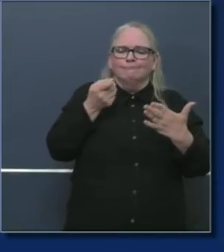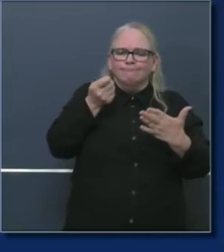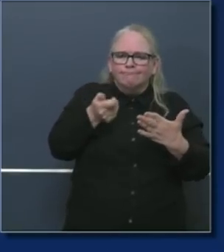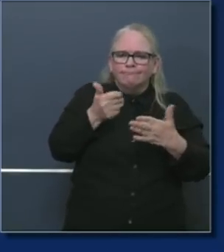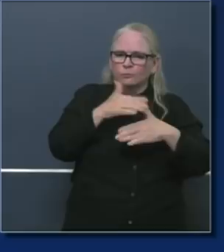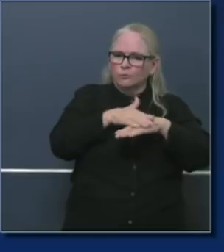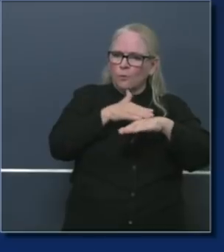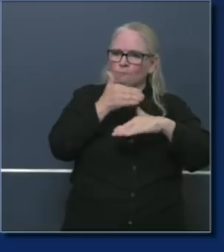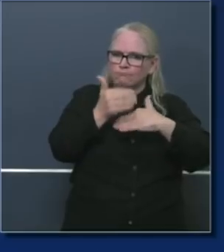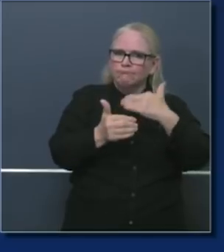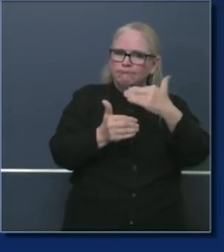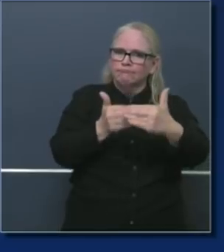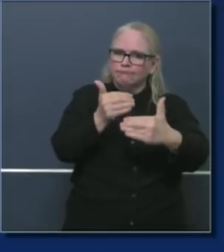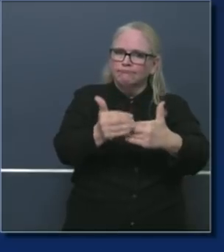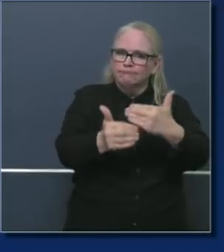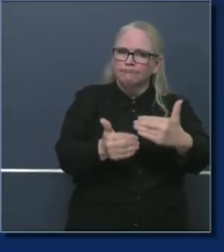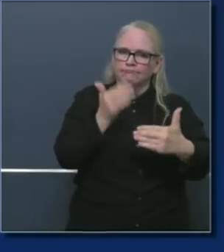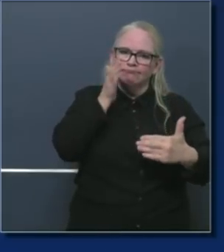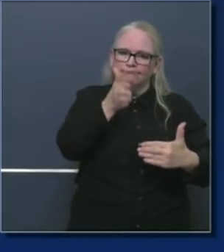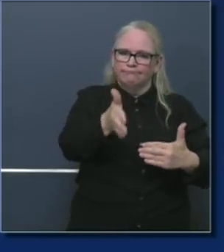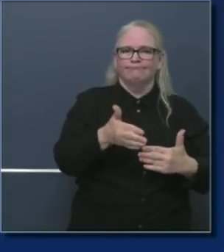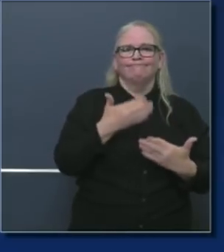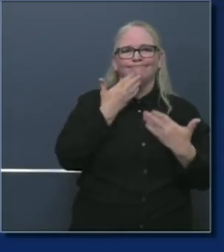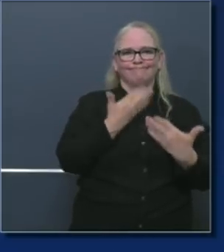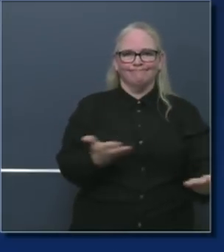the governor. Thank you.